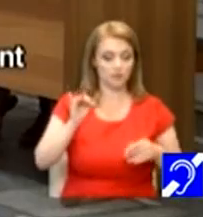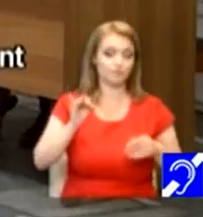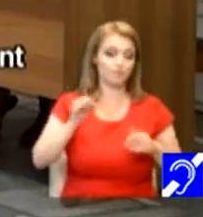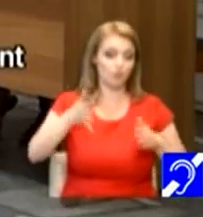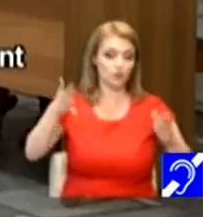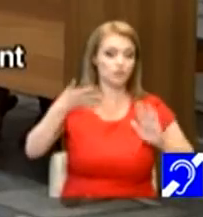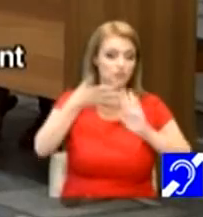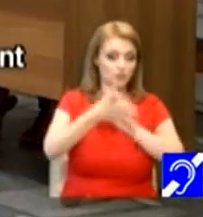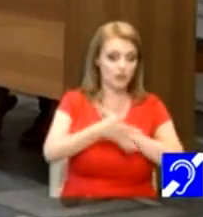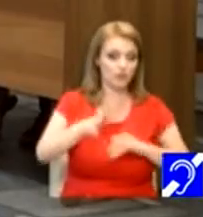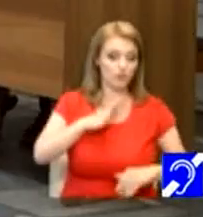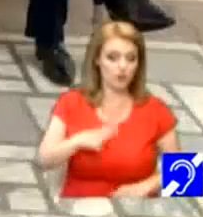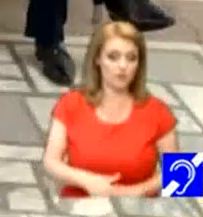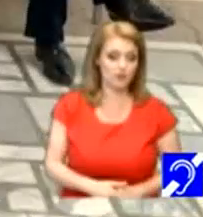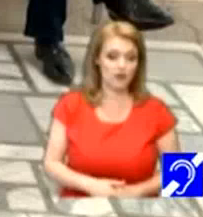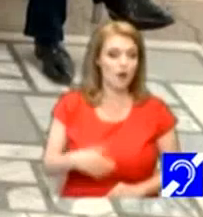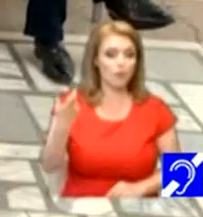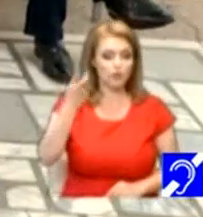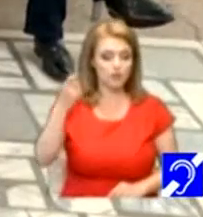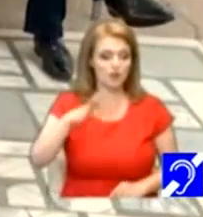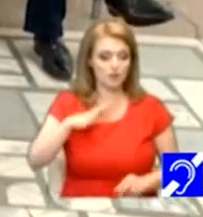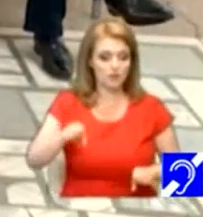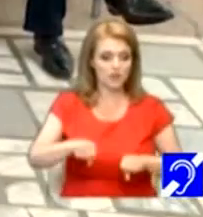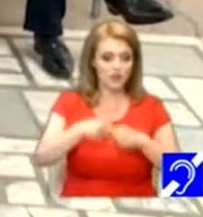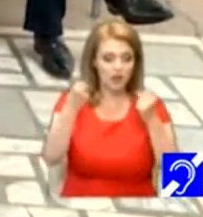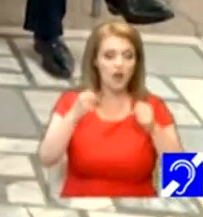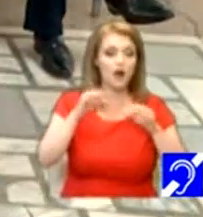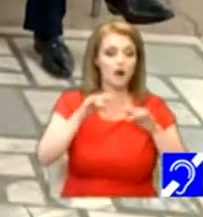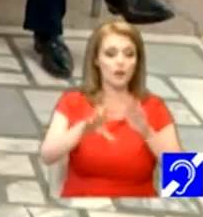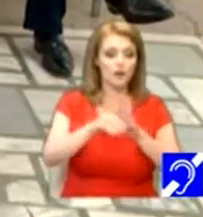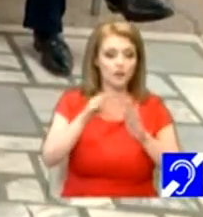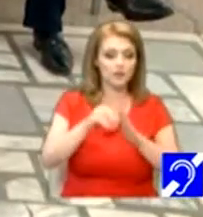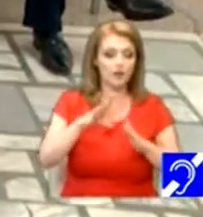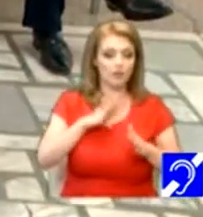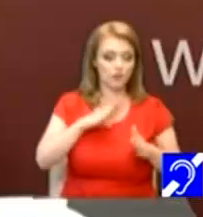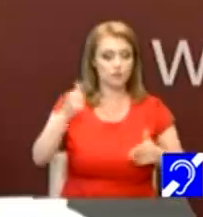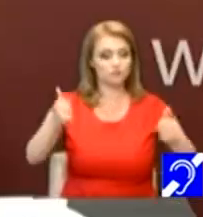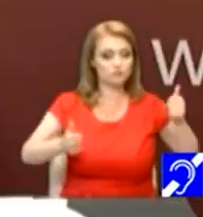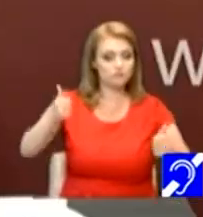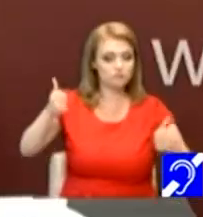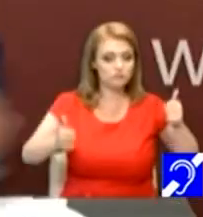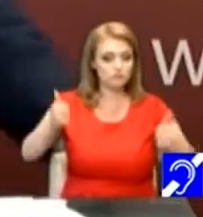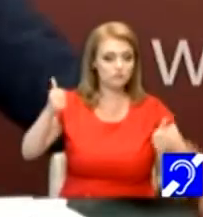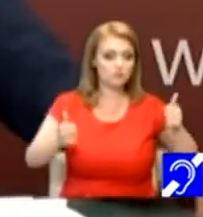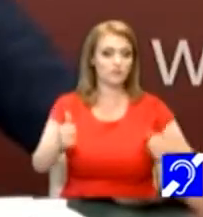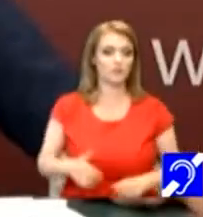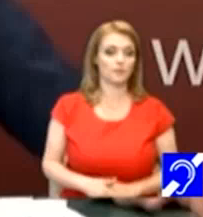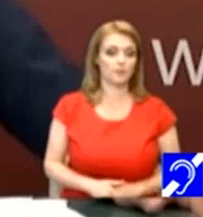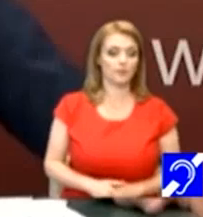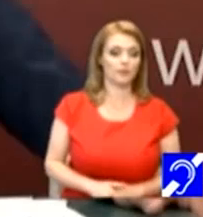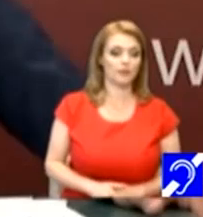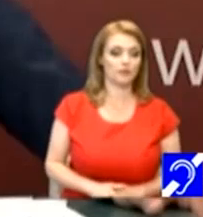manner by electoral administration. The campaign was competitive but marred by a number of alleged violations, including misuse